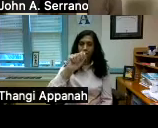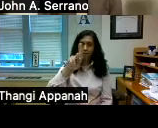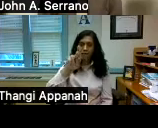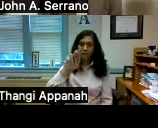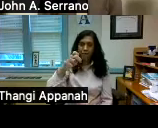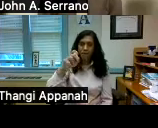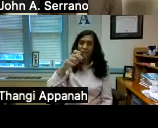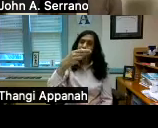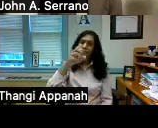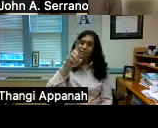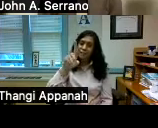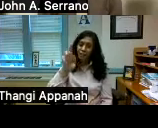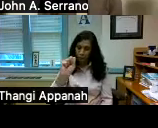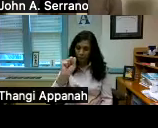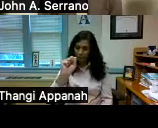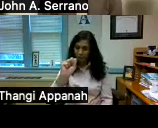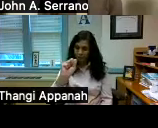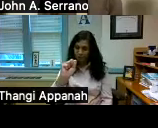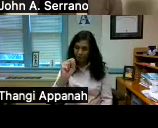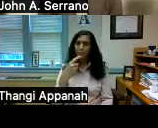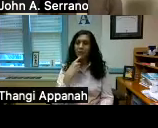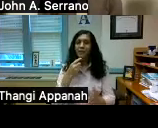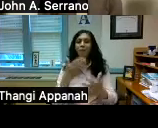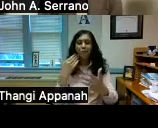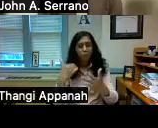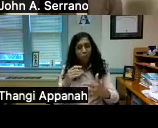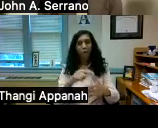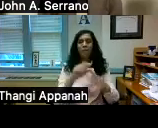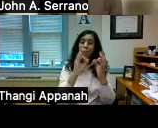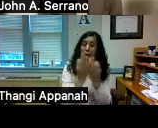And of course, you have to involve all stakeholders.